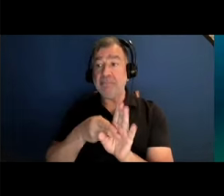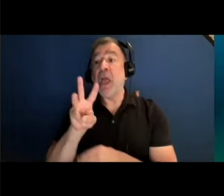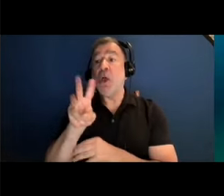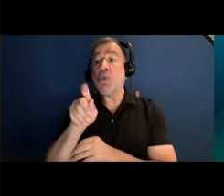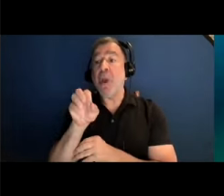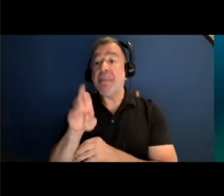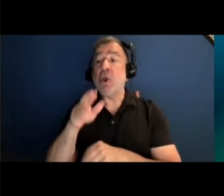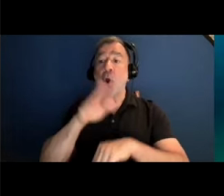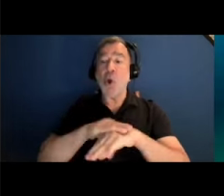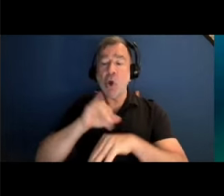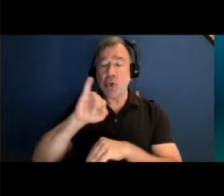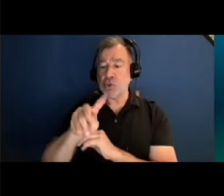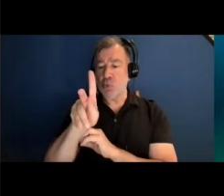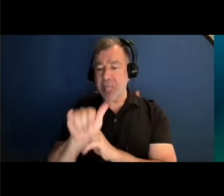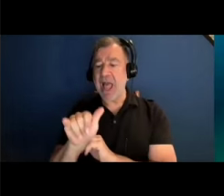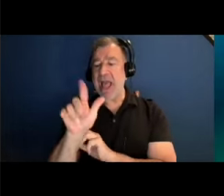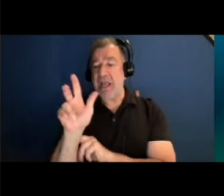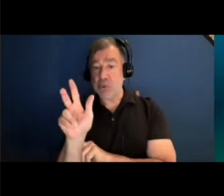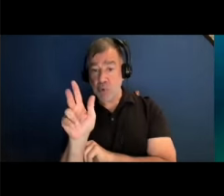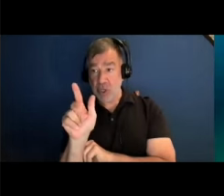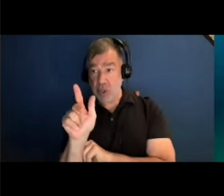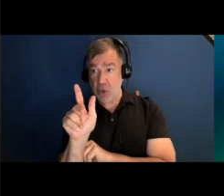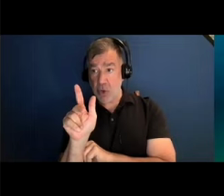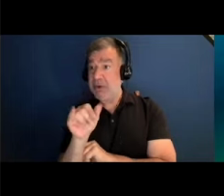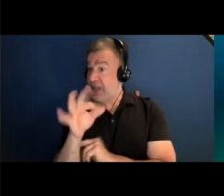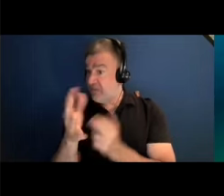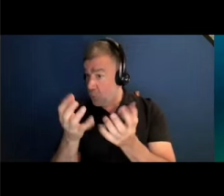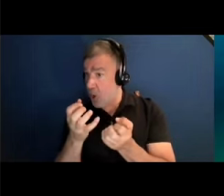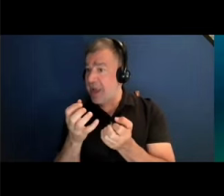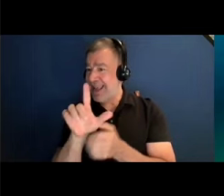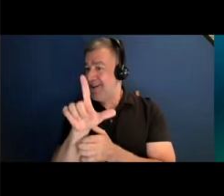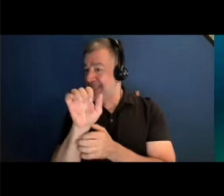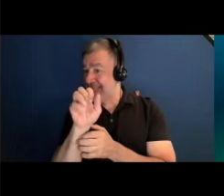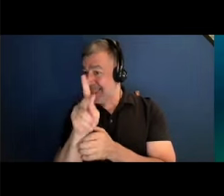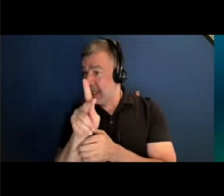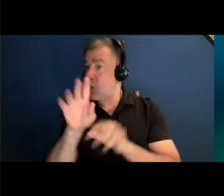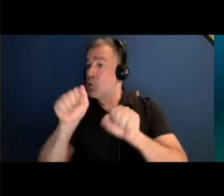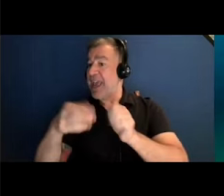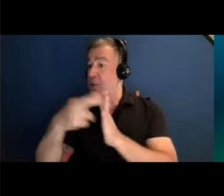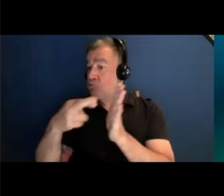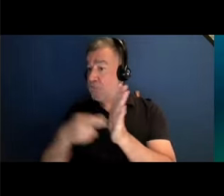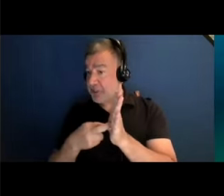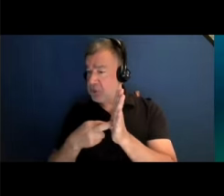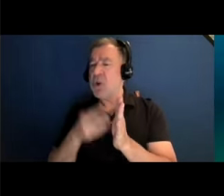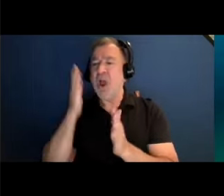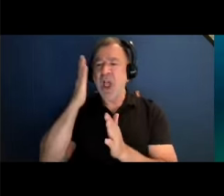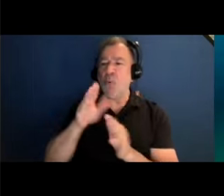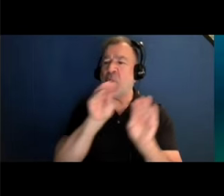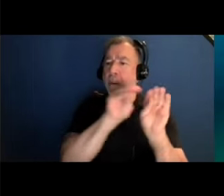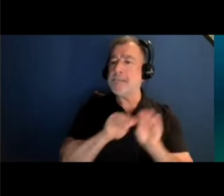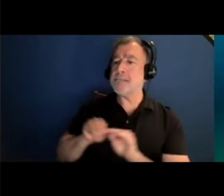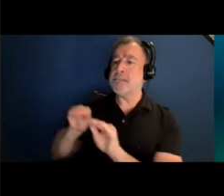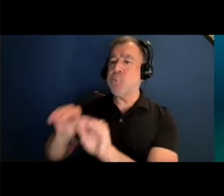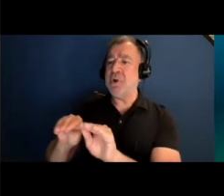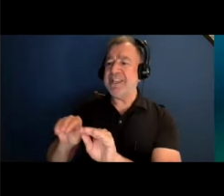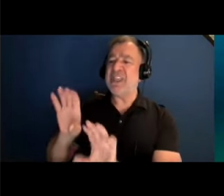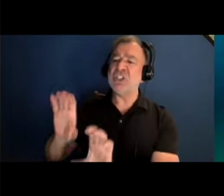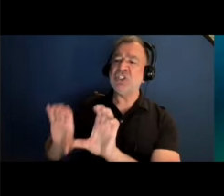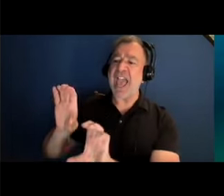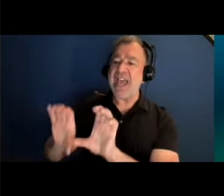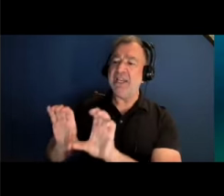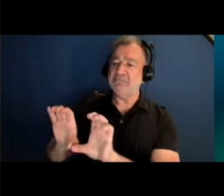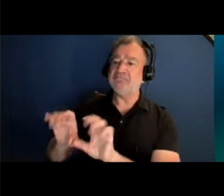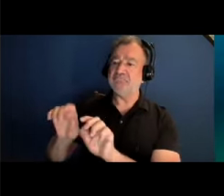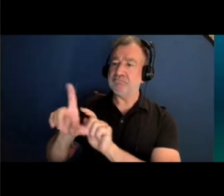23rd, and this link to register is going to be placed in the chat. This is specific for service